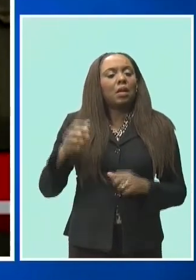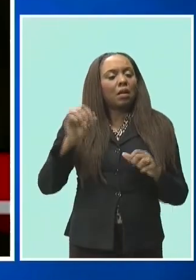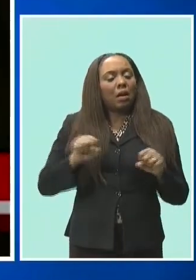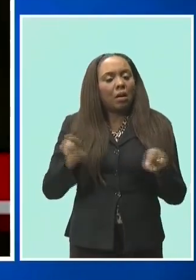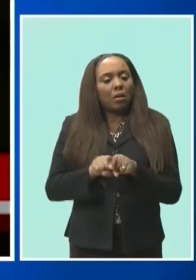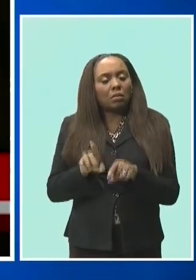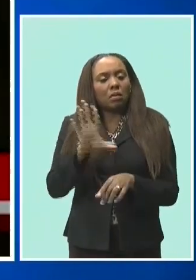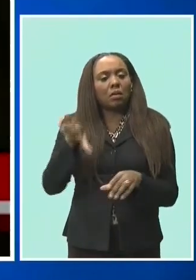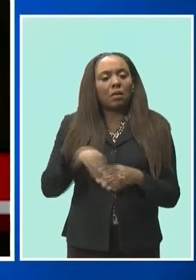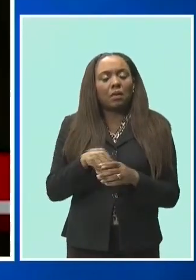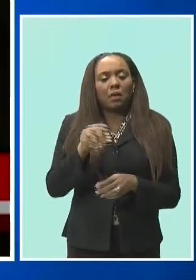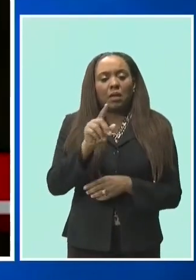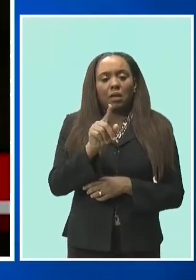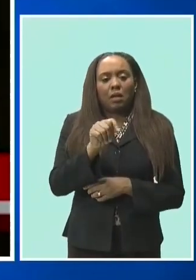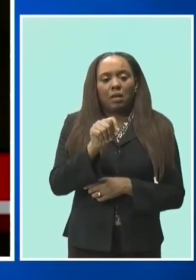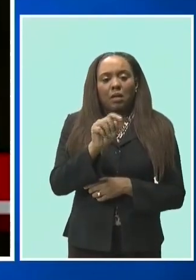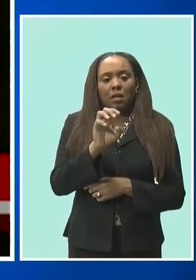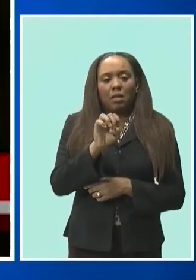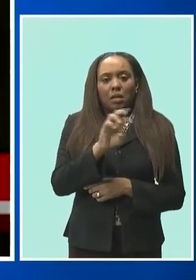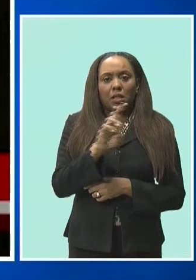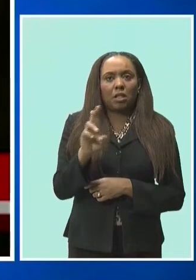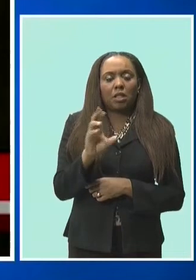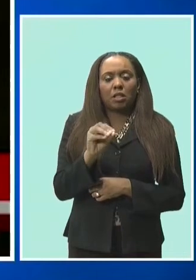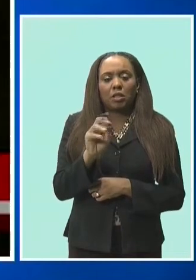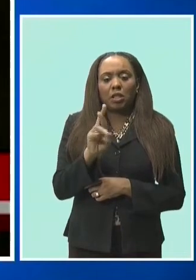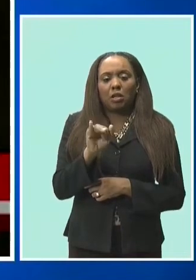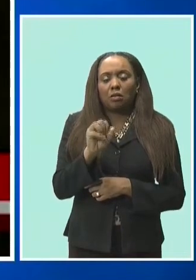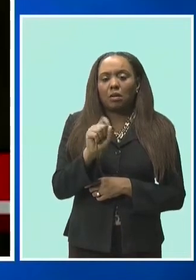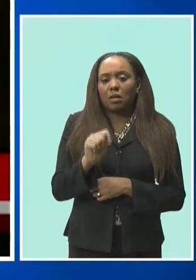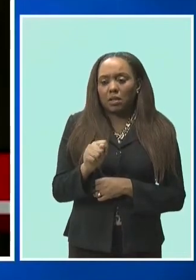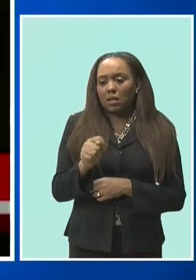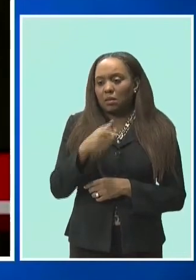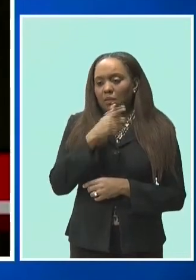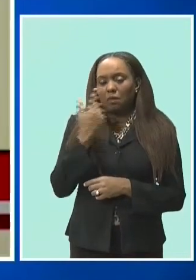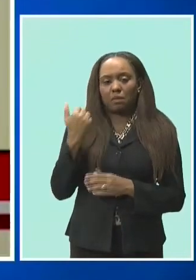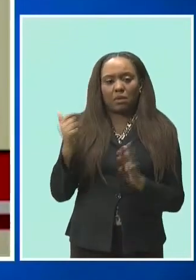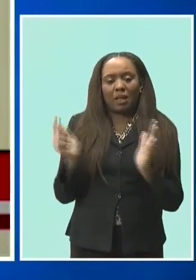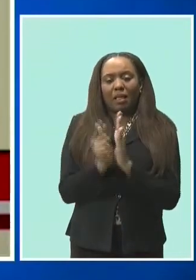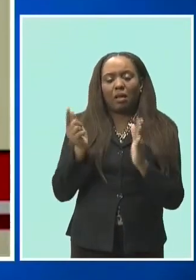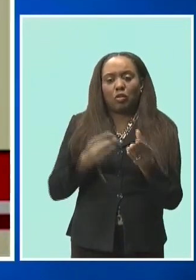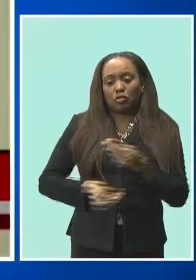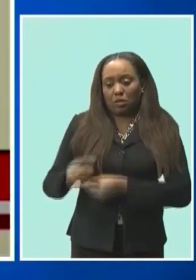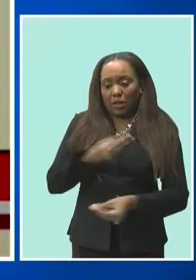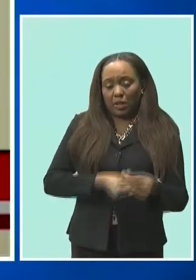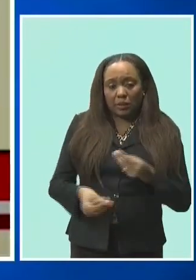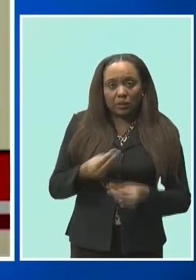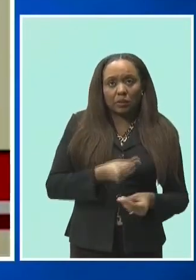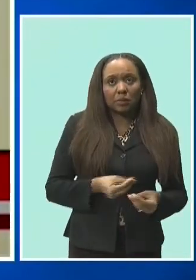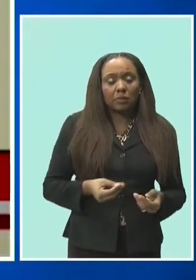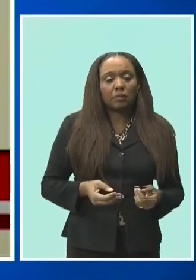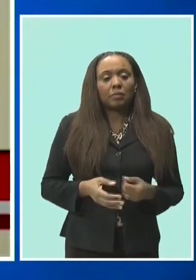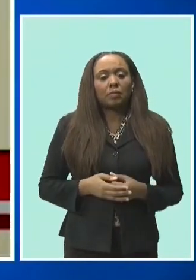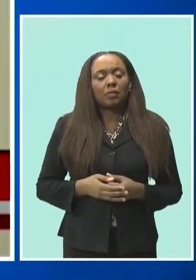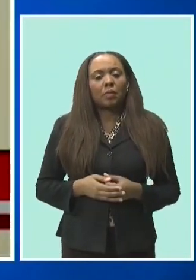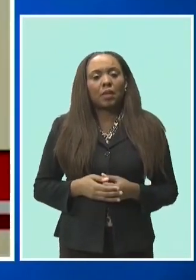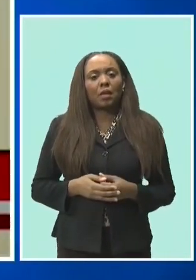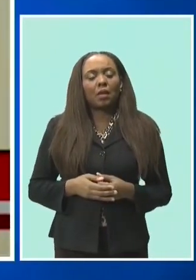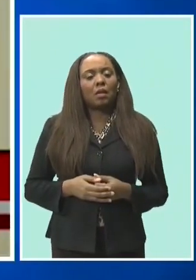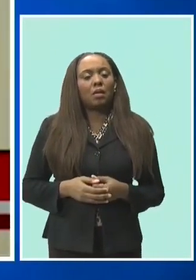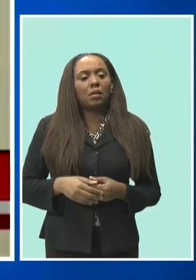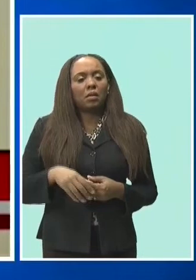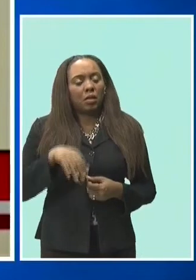organizations as criminal elements to invest profits from illicit trade activities. In 2017, an estimated